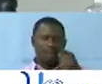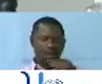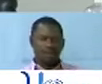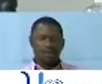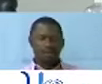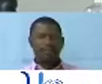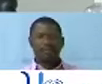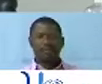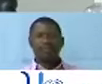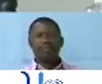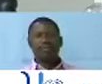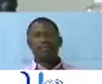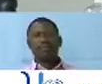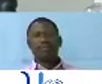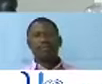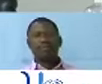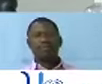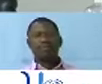Absolutely